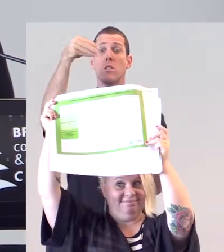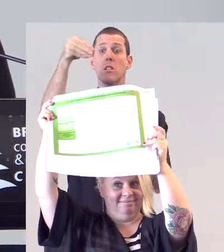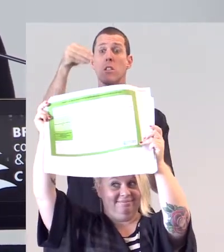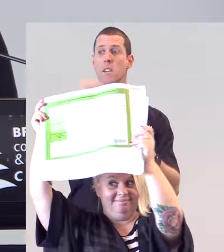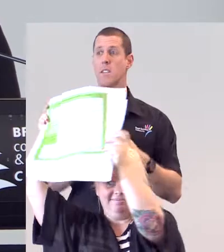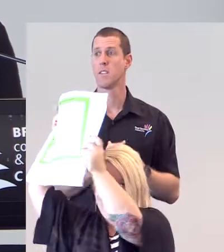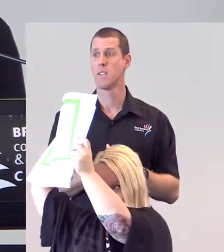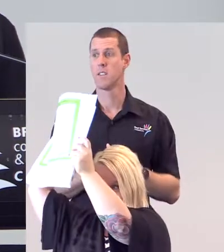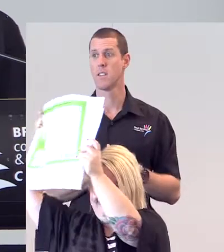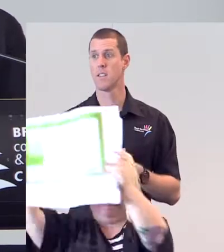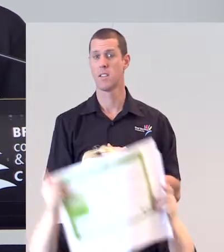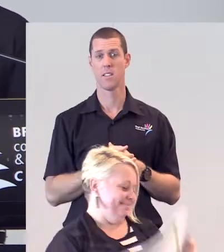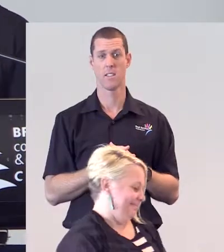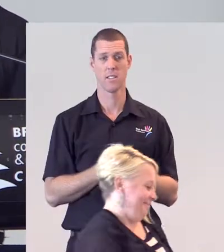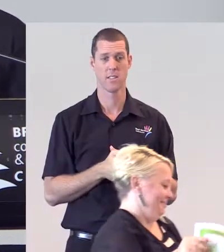That's it.